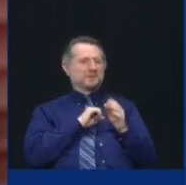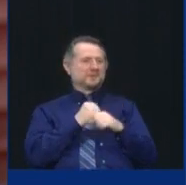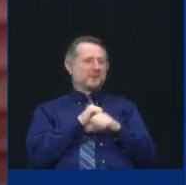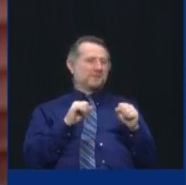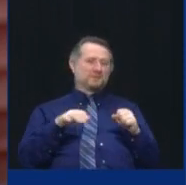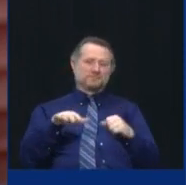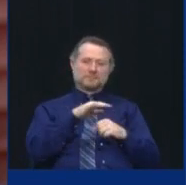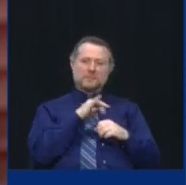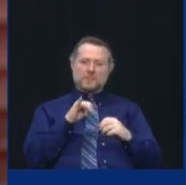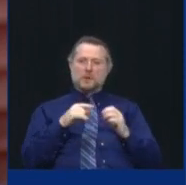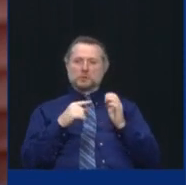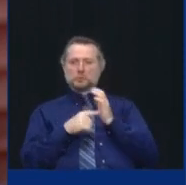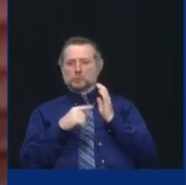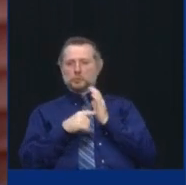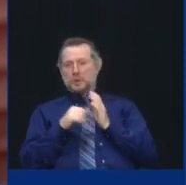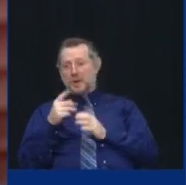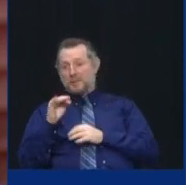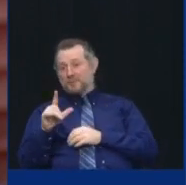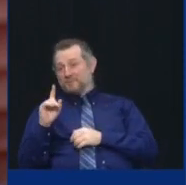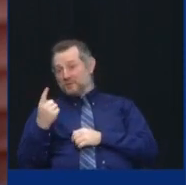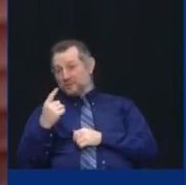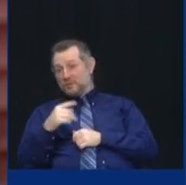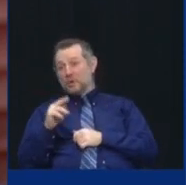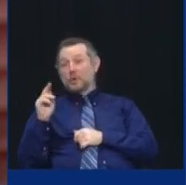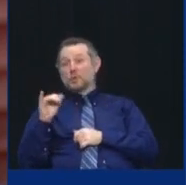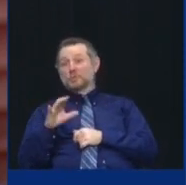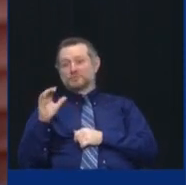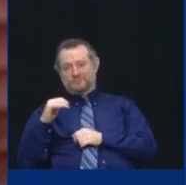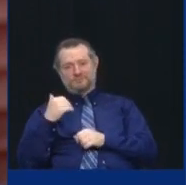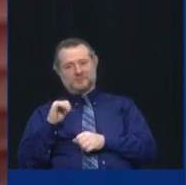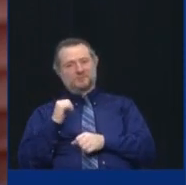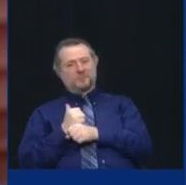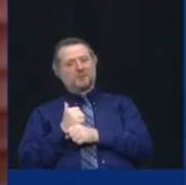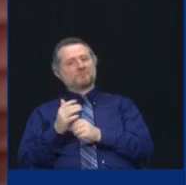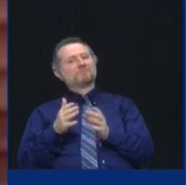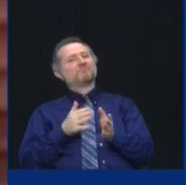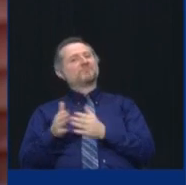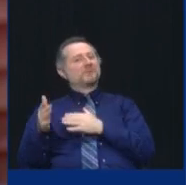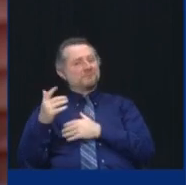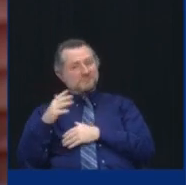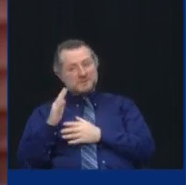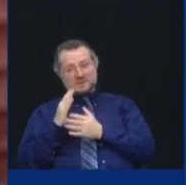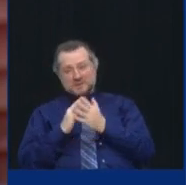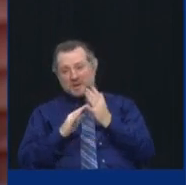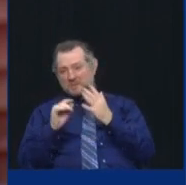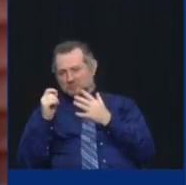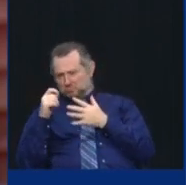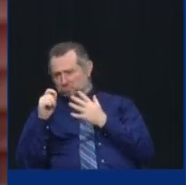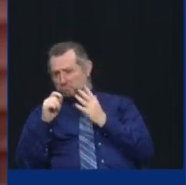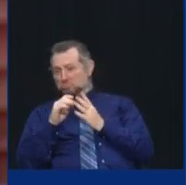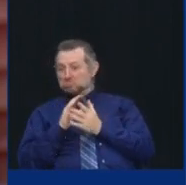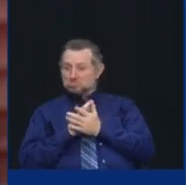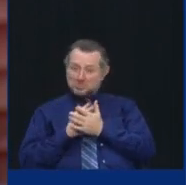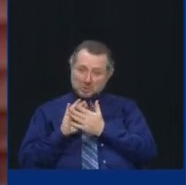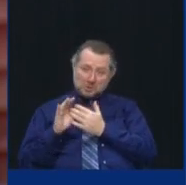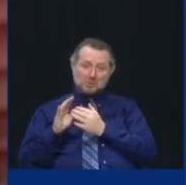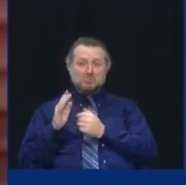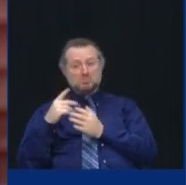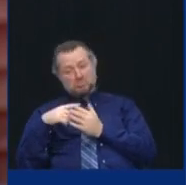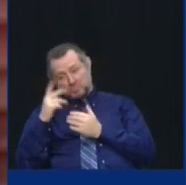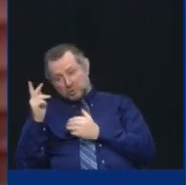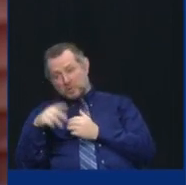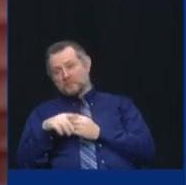by April 1. New York City put in its reform plan. It had some nice initiatives, but it is